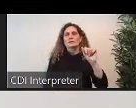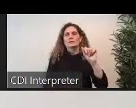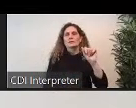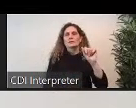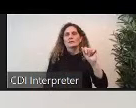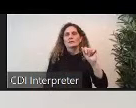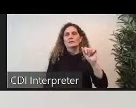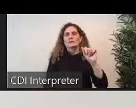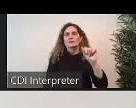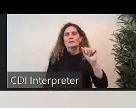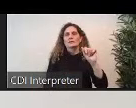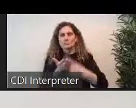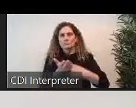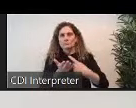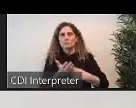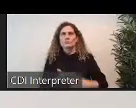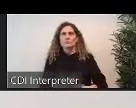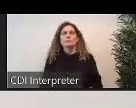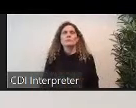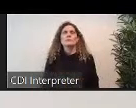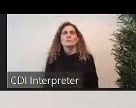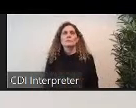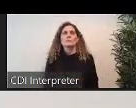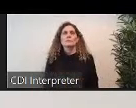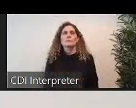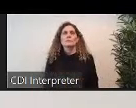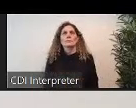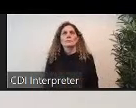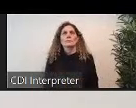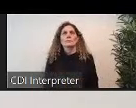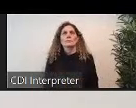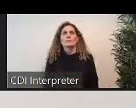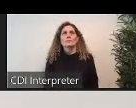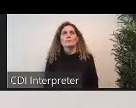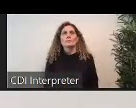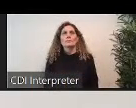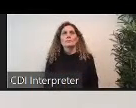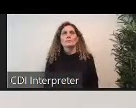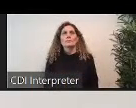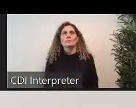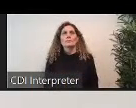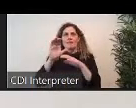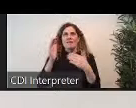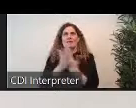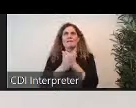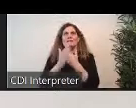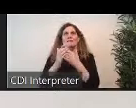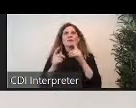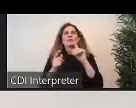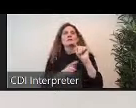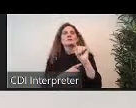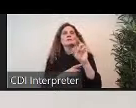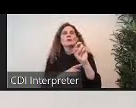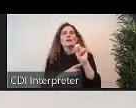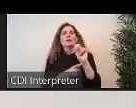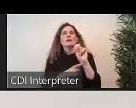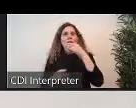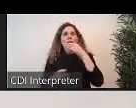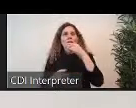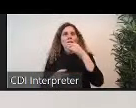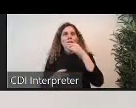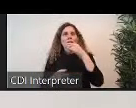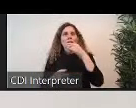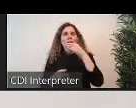new view that we've added specifically to better understand trends in the school-aged population. It's broken down by age groups